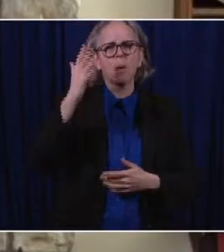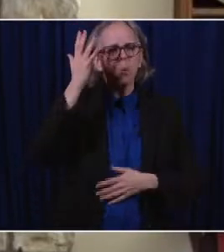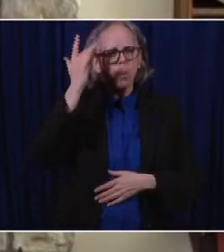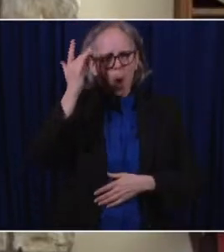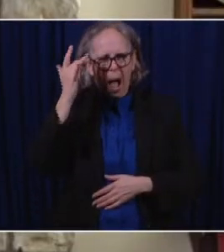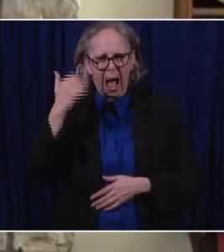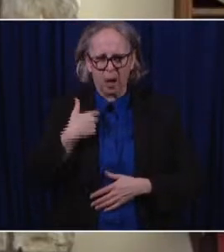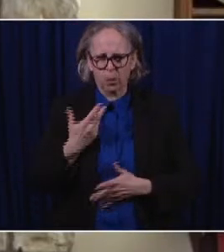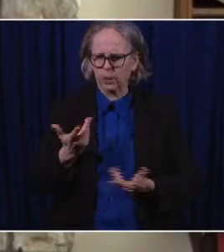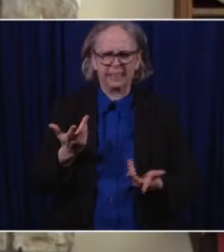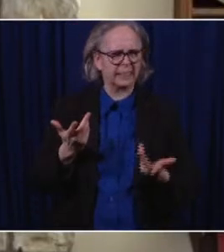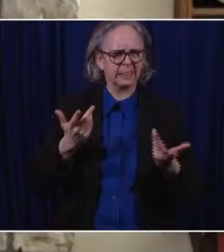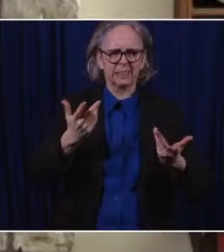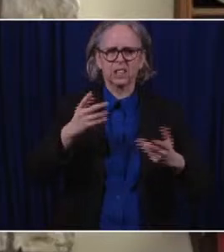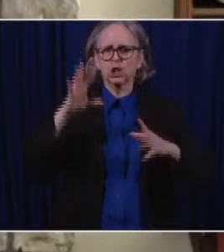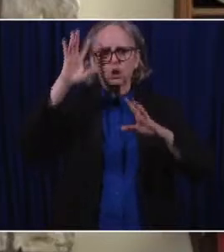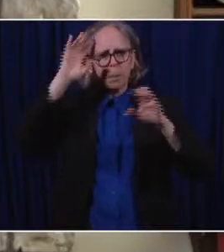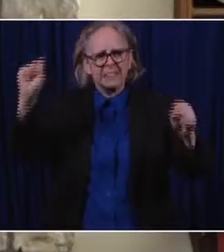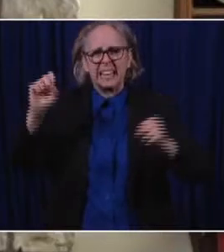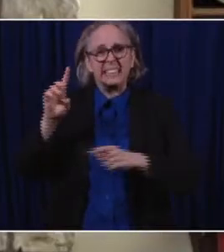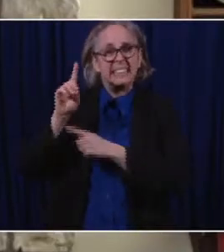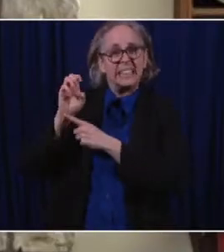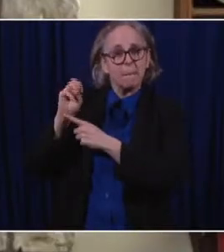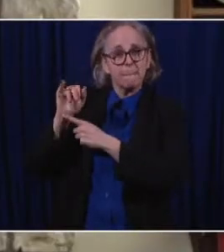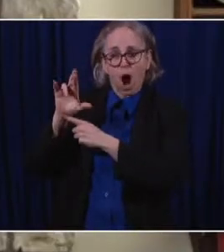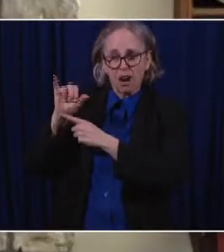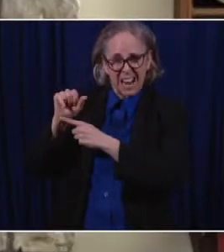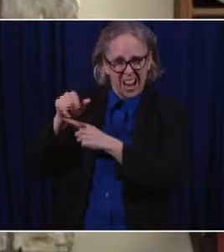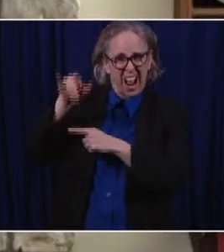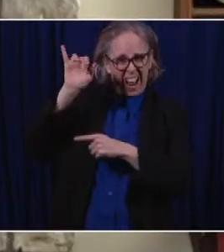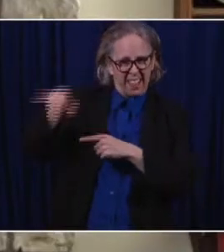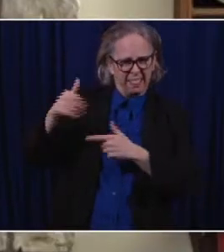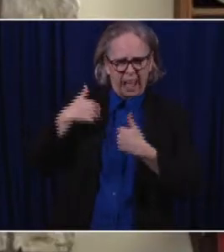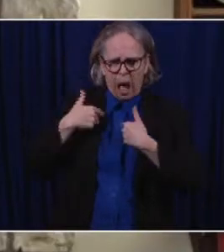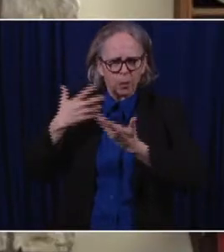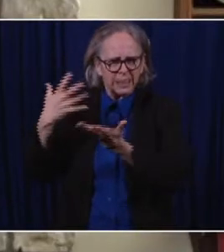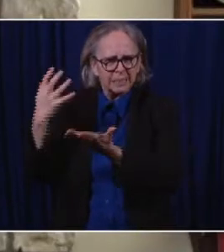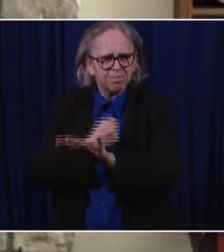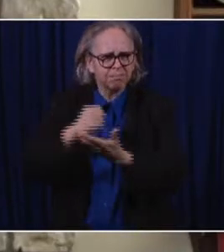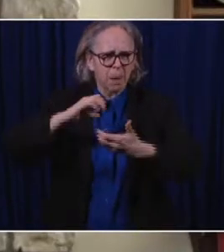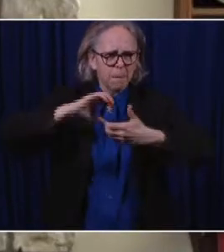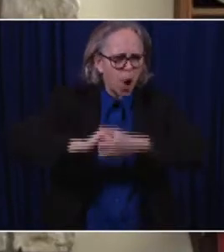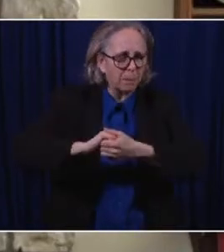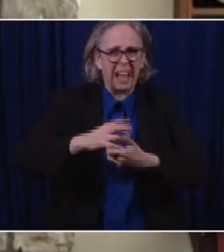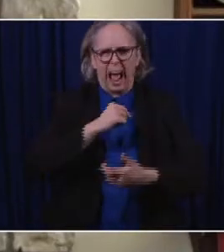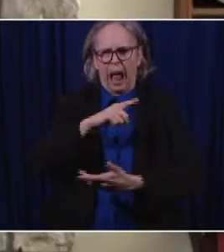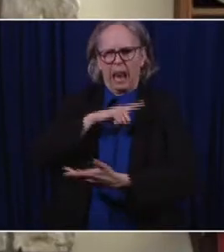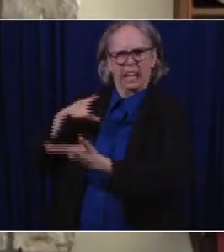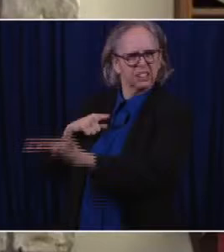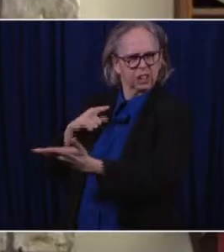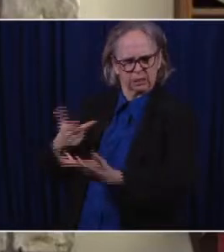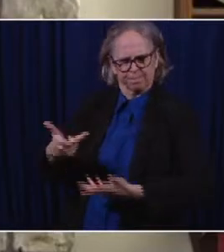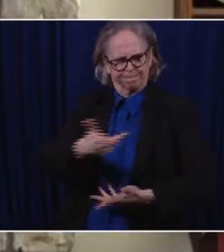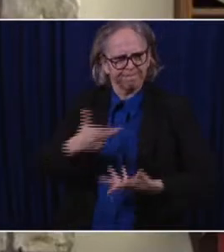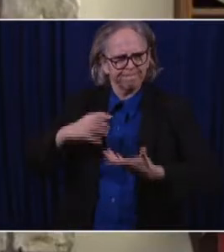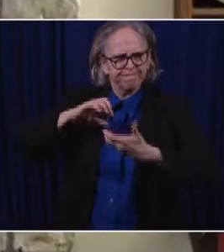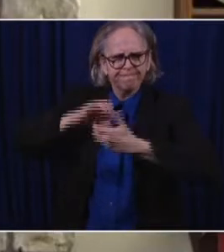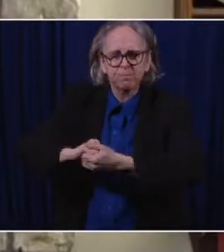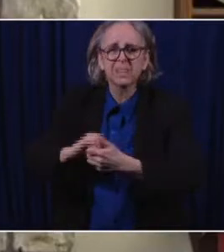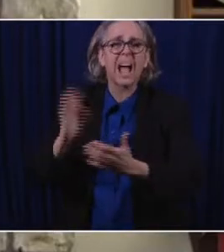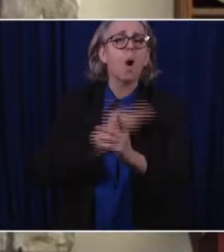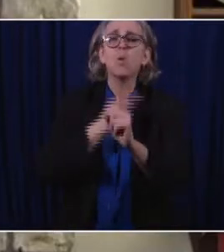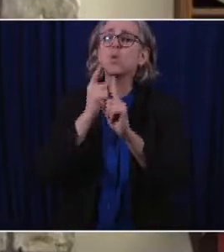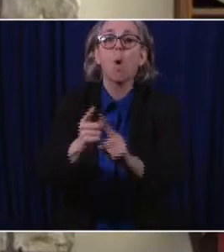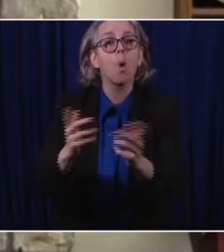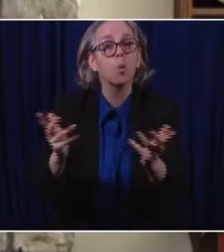schools in using this funding to execute their plans. The bottom line is this: